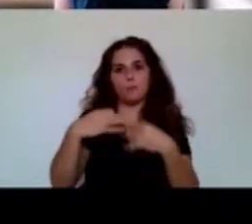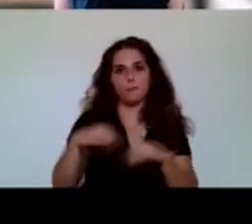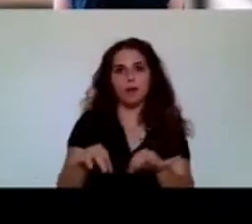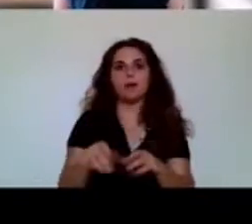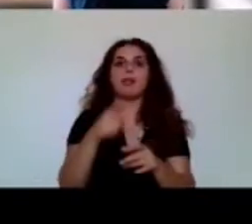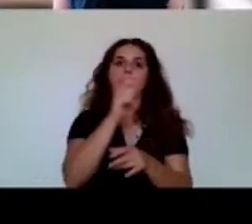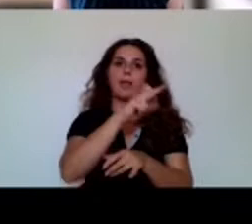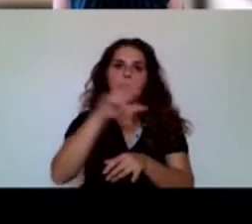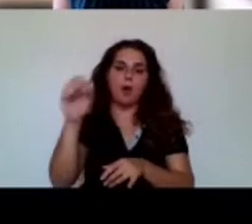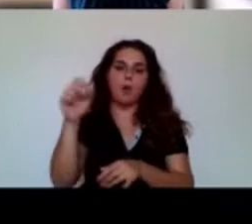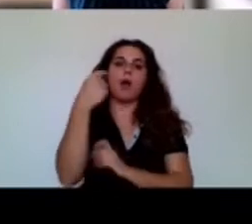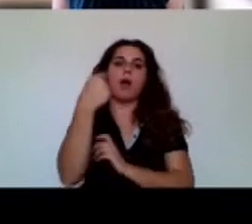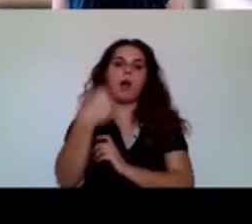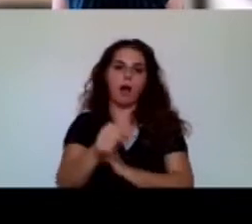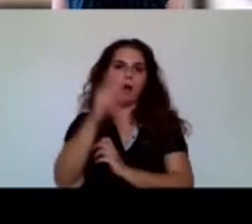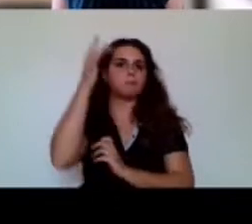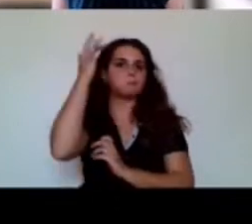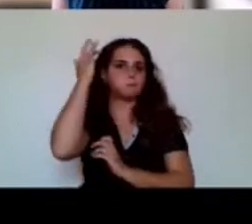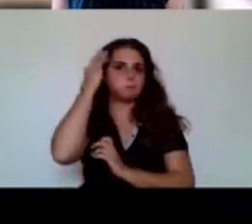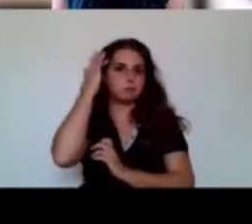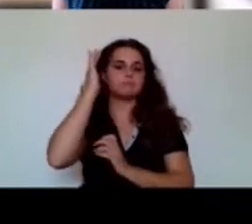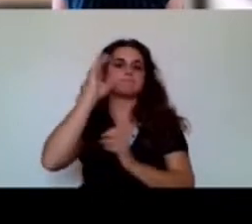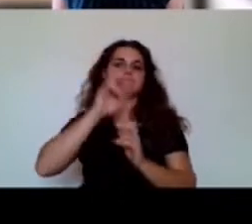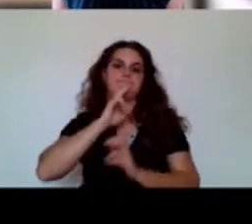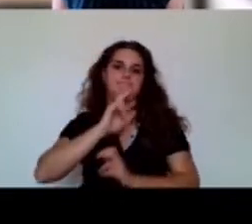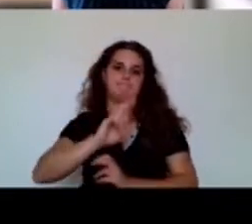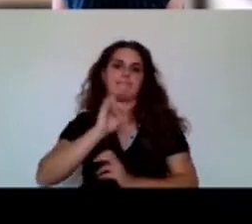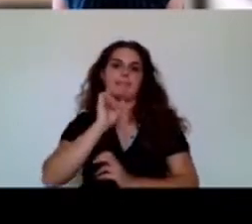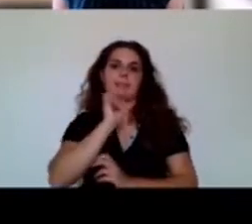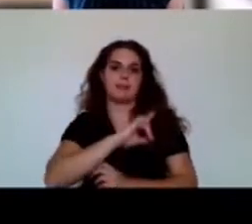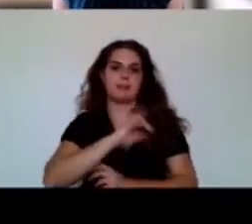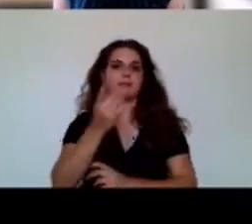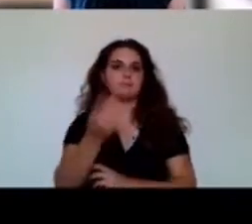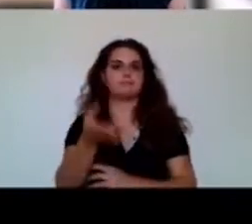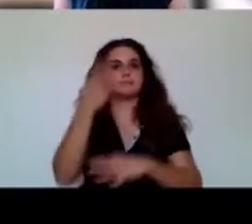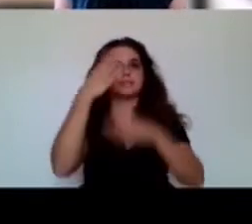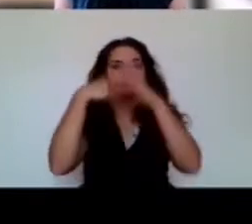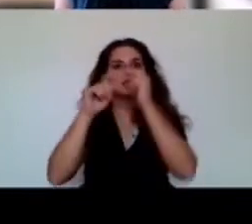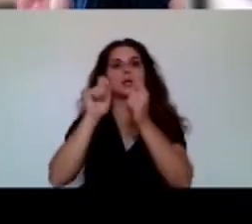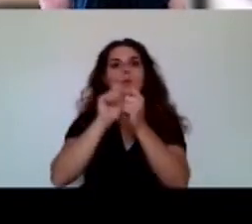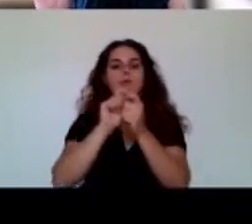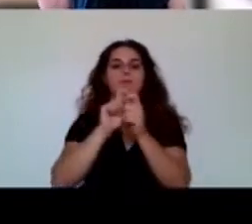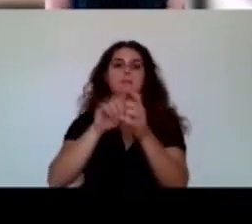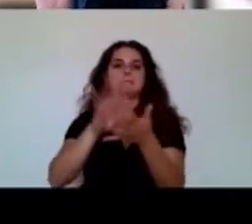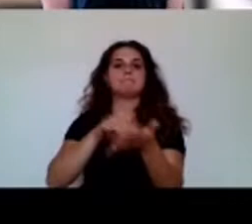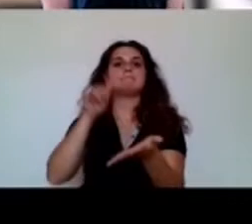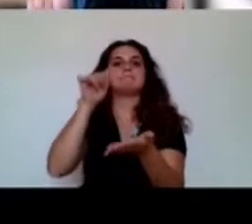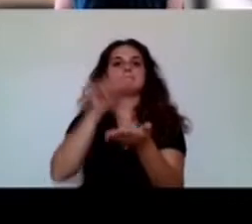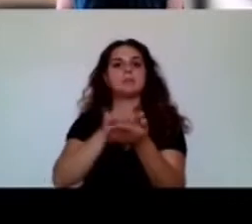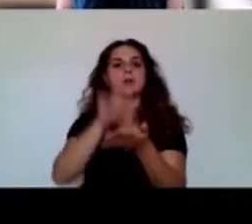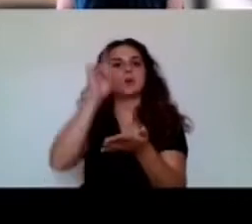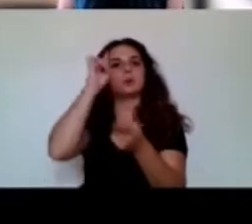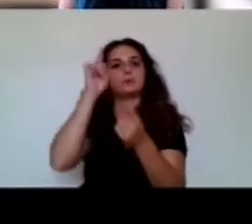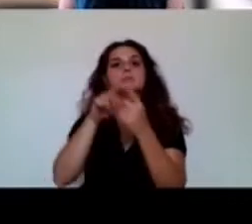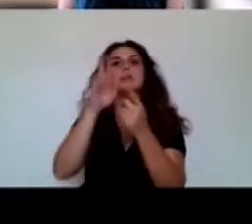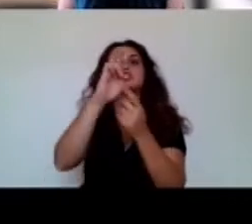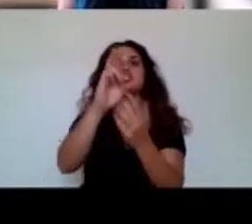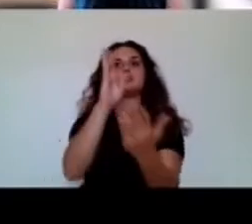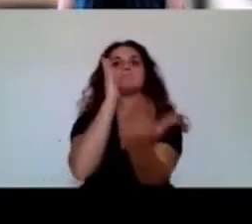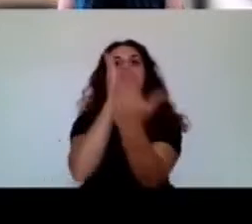an error that your brain then, through this implicit learning process, learns to correct for so that you're hitting the target